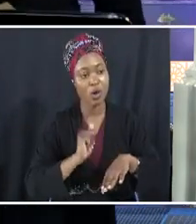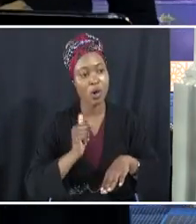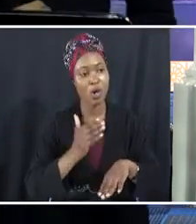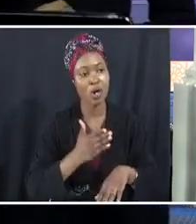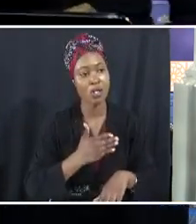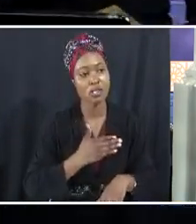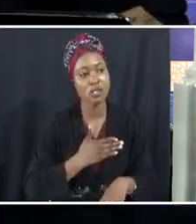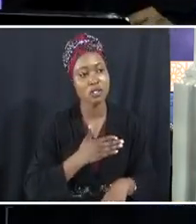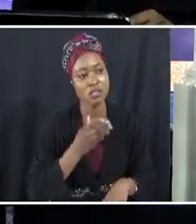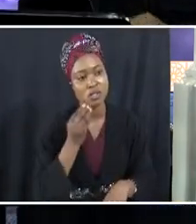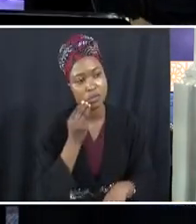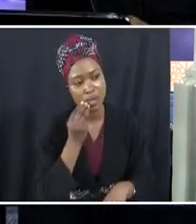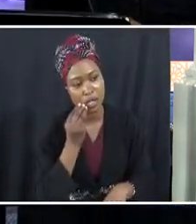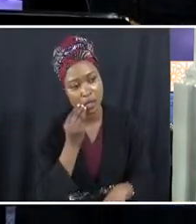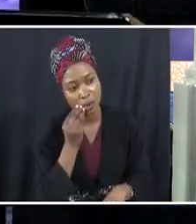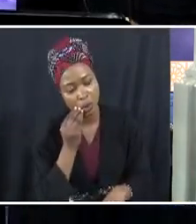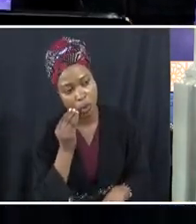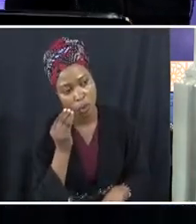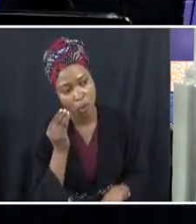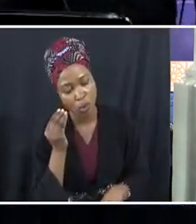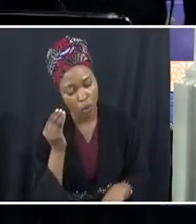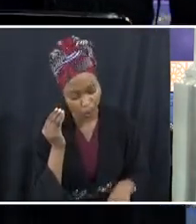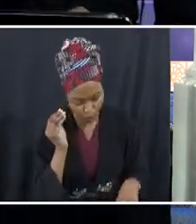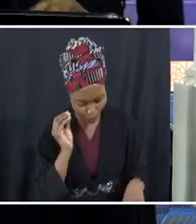God calls me